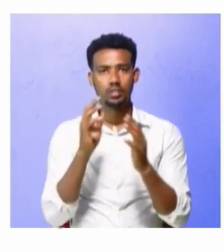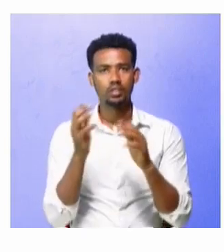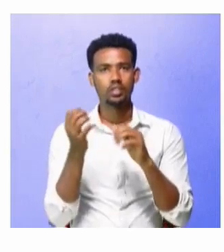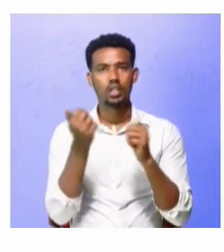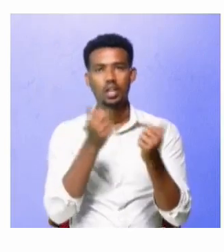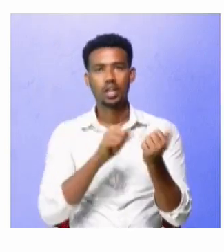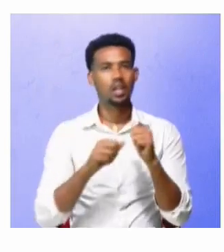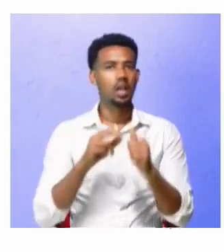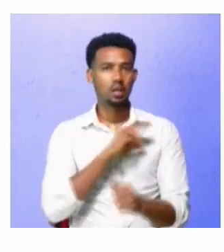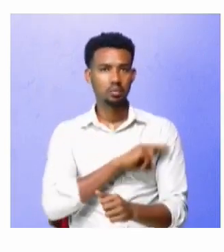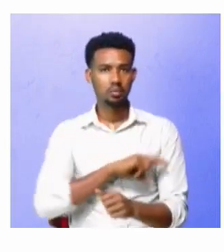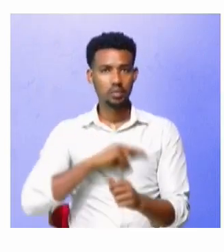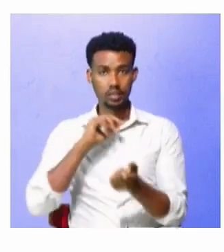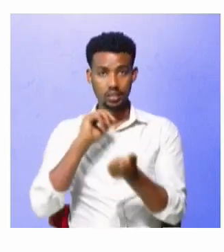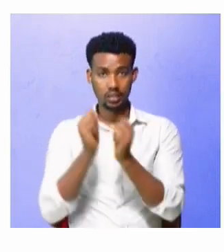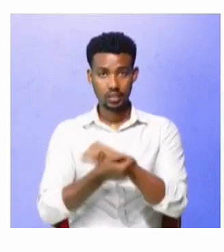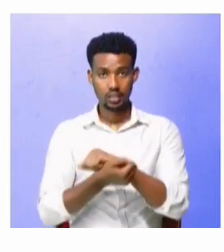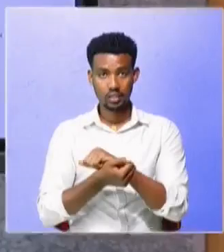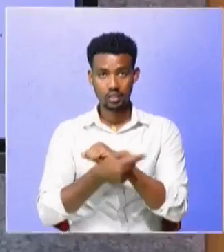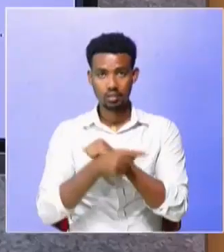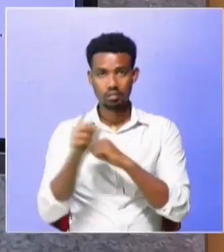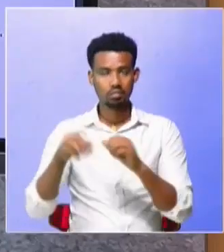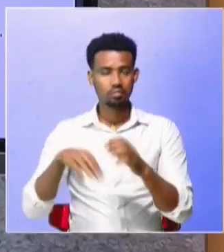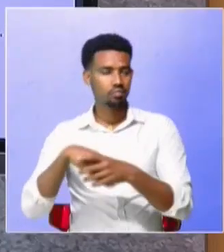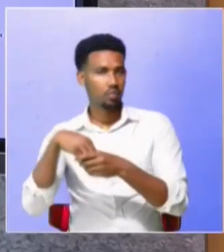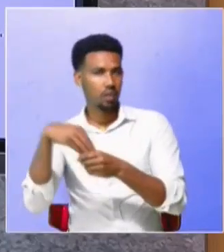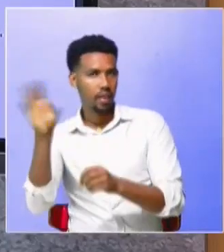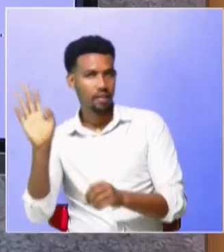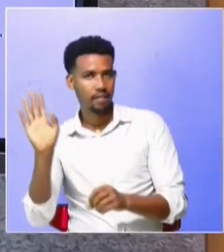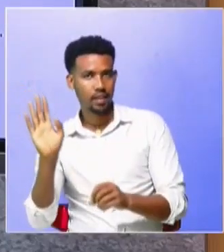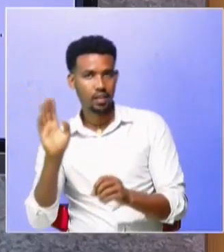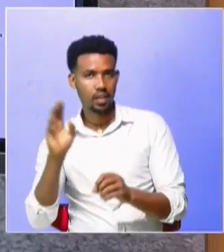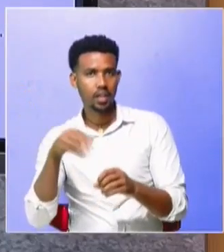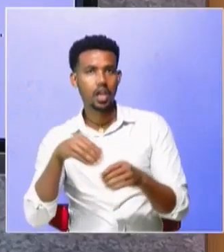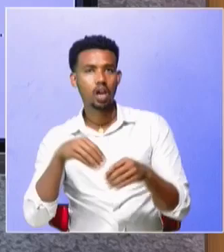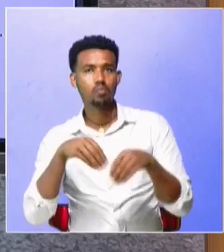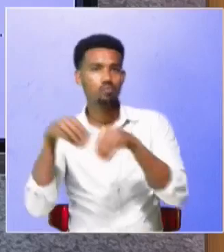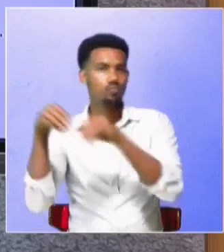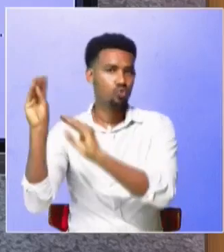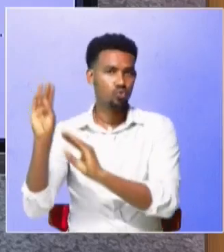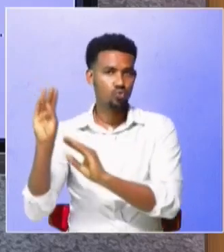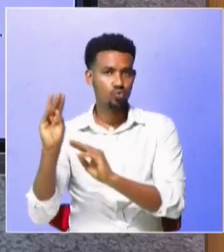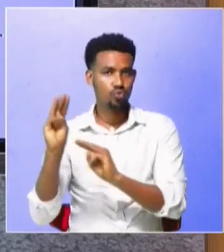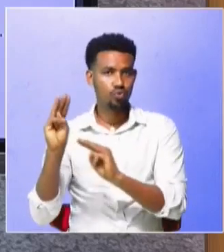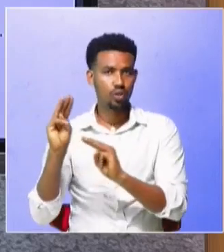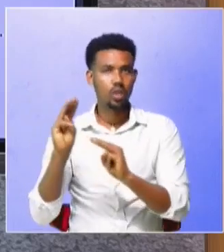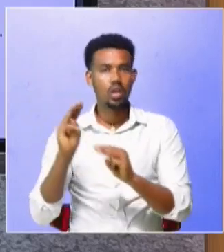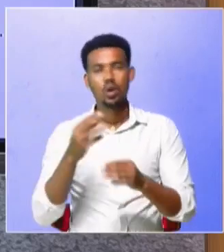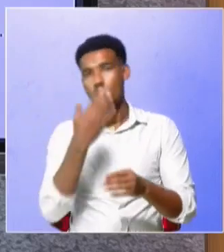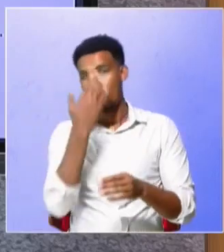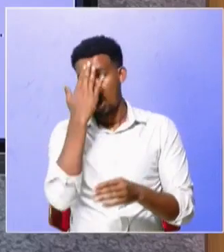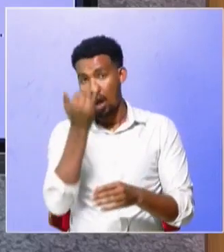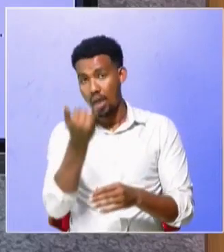The polar bears are leaving their homes, the place they are living in. Why? Because